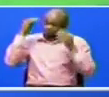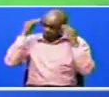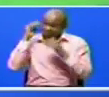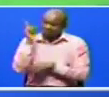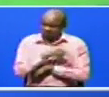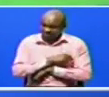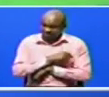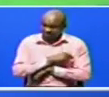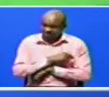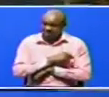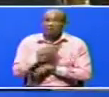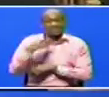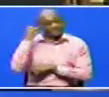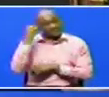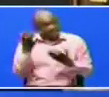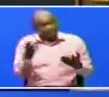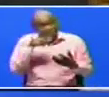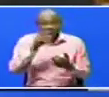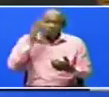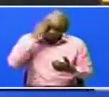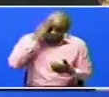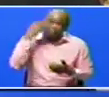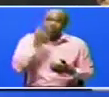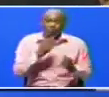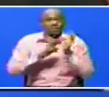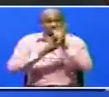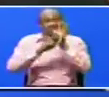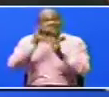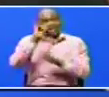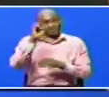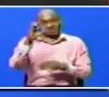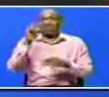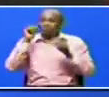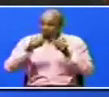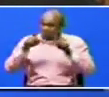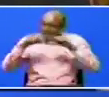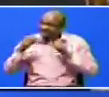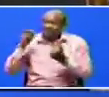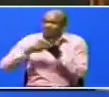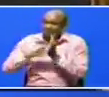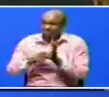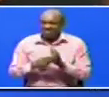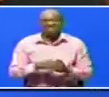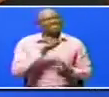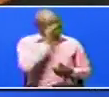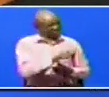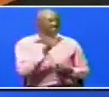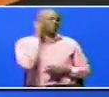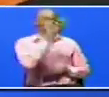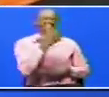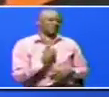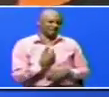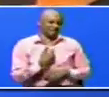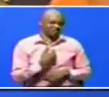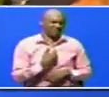filed a petition. I imagine by now you know who will be representing IEBC. Can you talk to us about that? Of course, yeah, there are lawyers out there